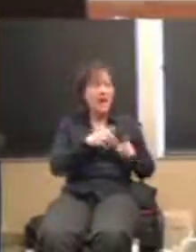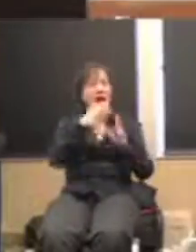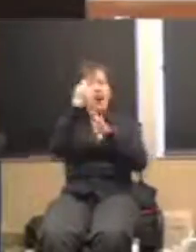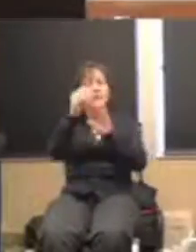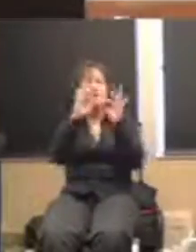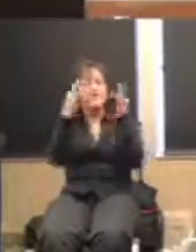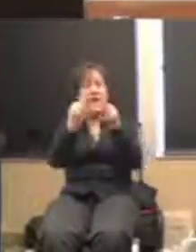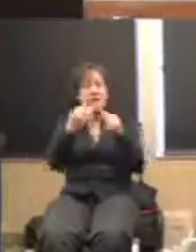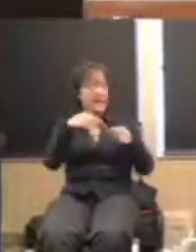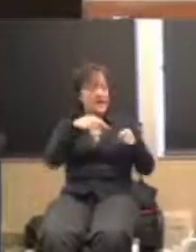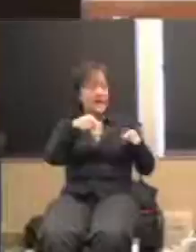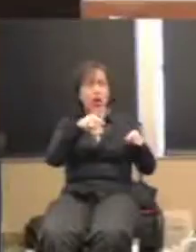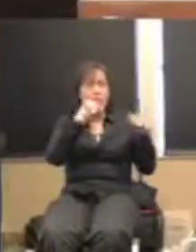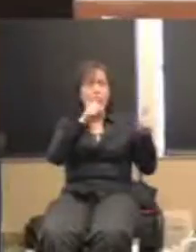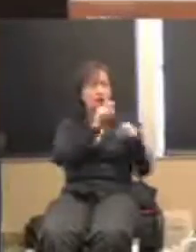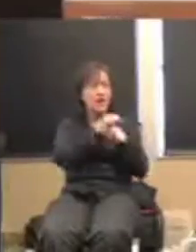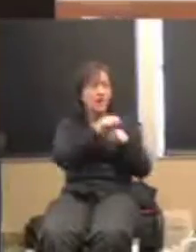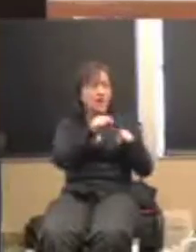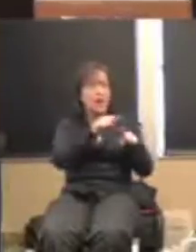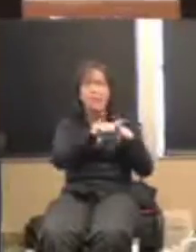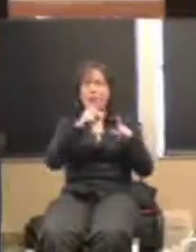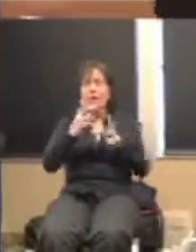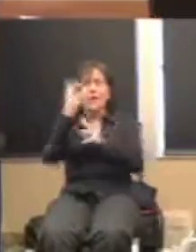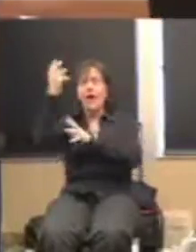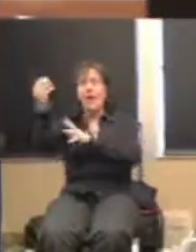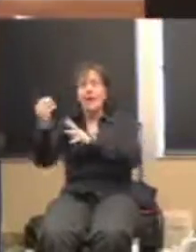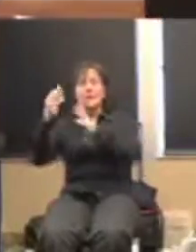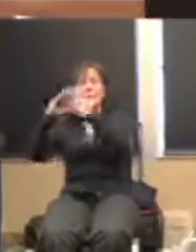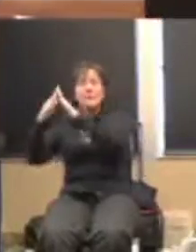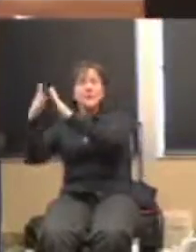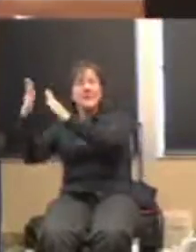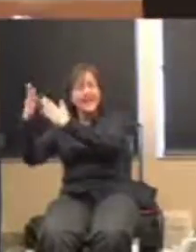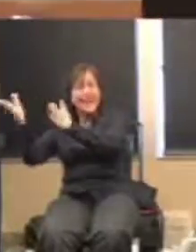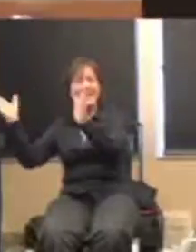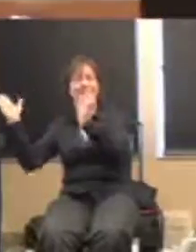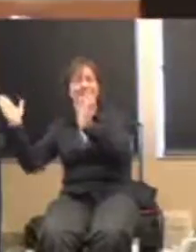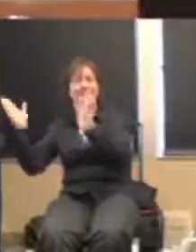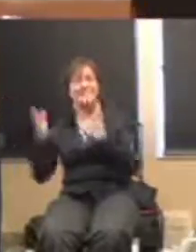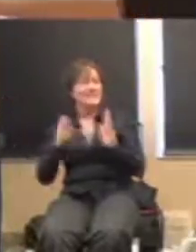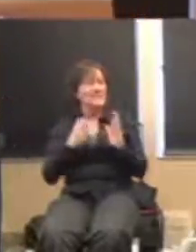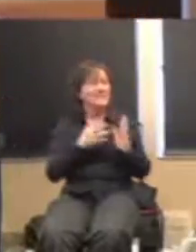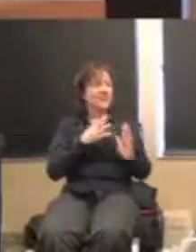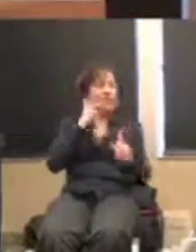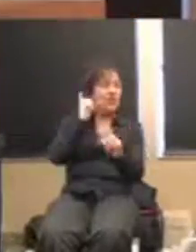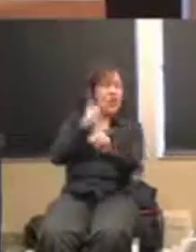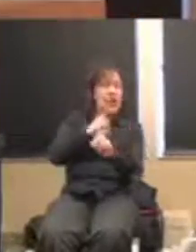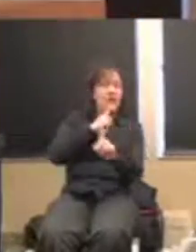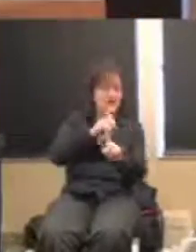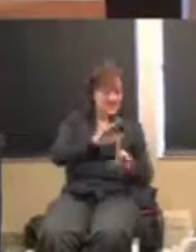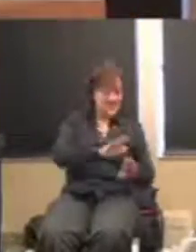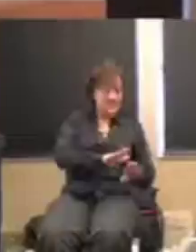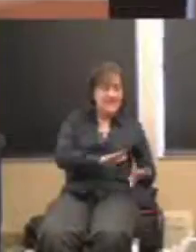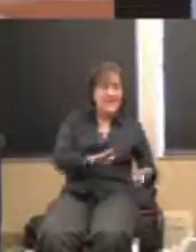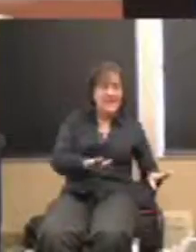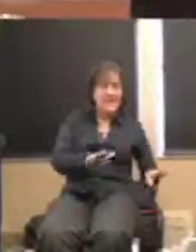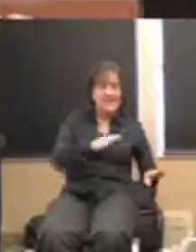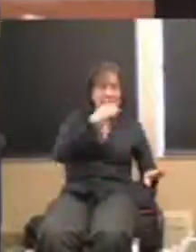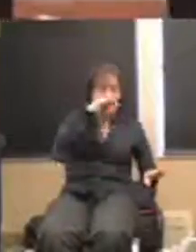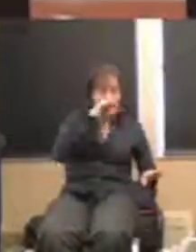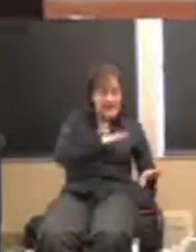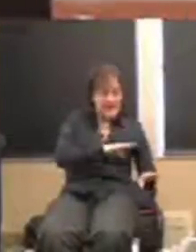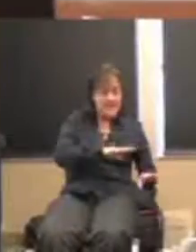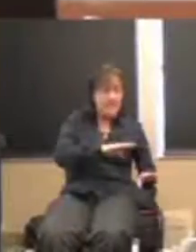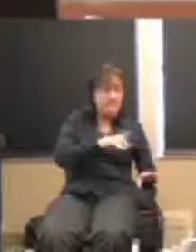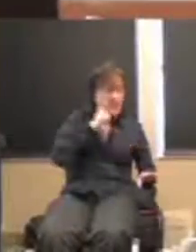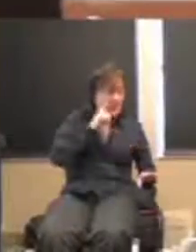unit, where our goal is to make even our itty-bitties, we don't think of them as itty-bitties. Think of them